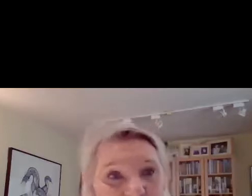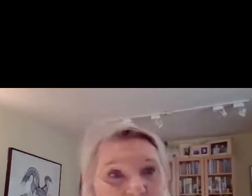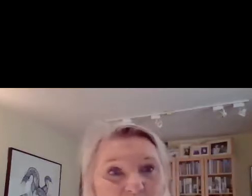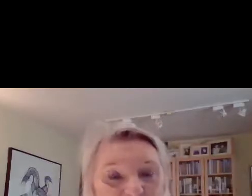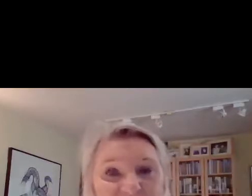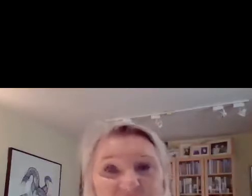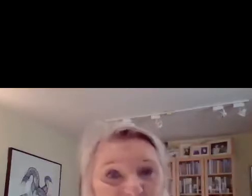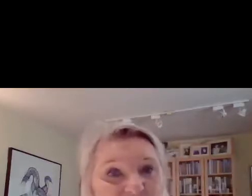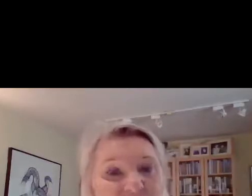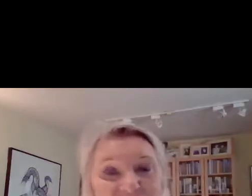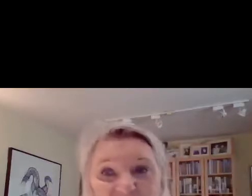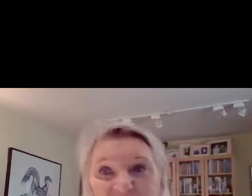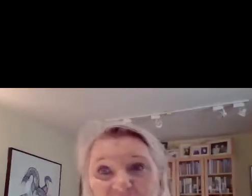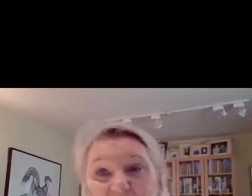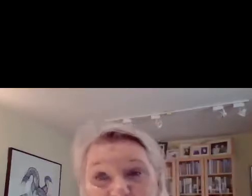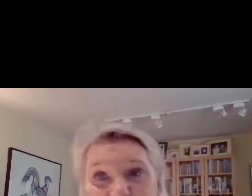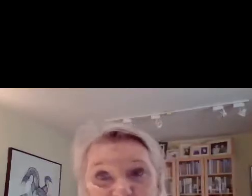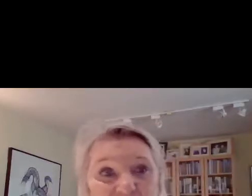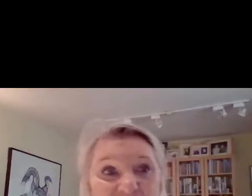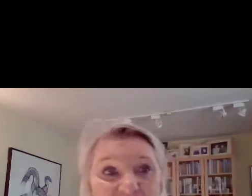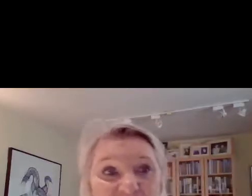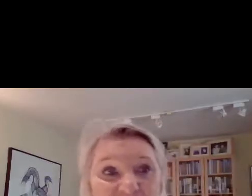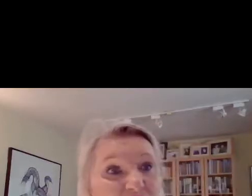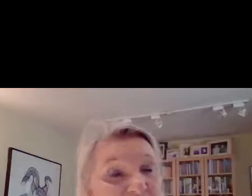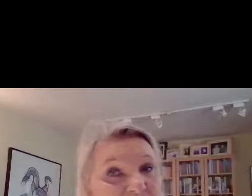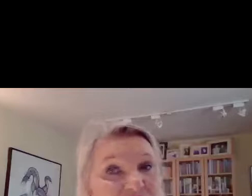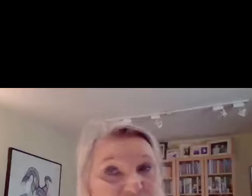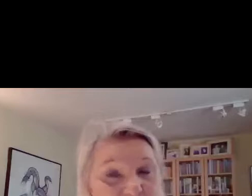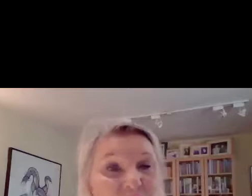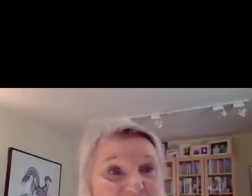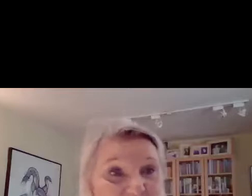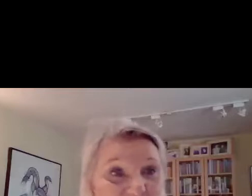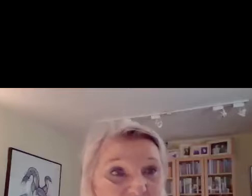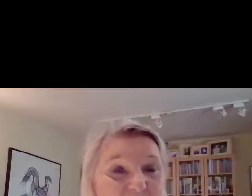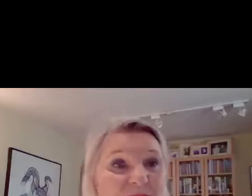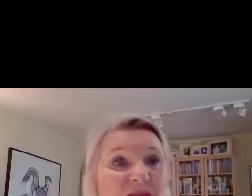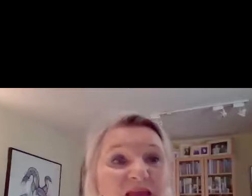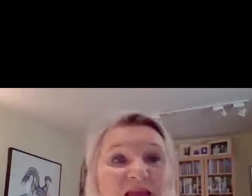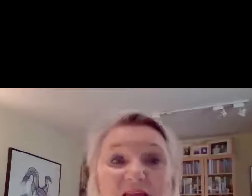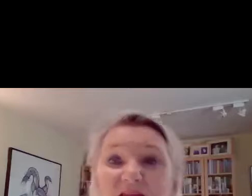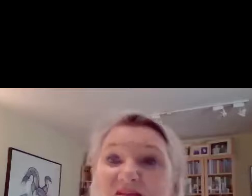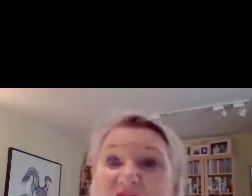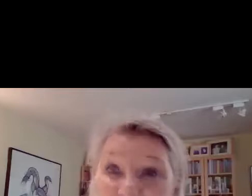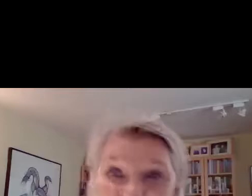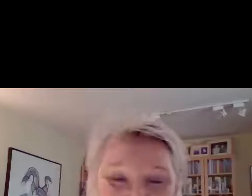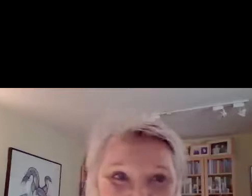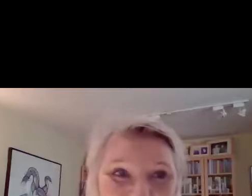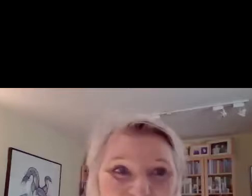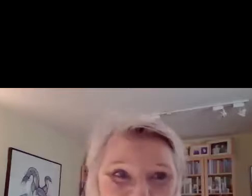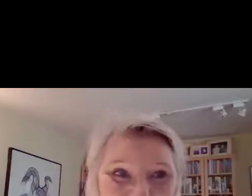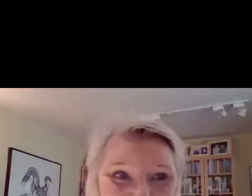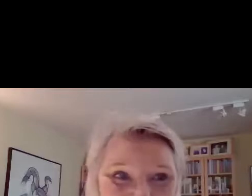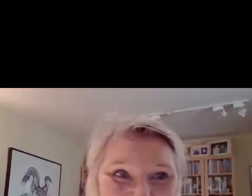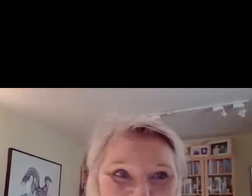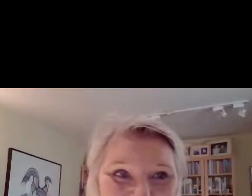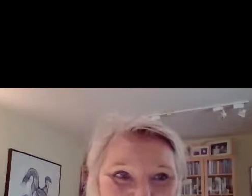trying to help artists and arts organizations with mitigation, resilience, and recovery during the pandemic. In this final